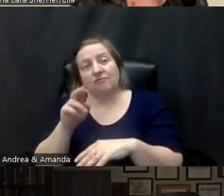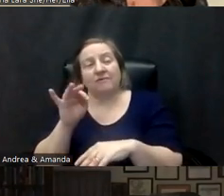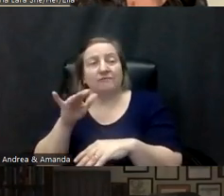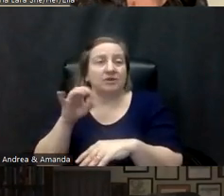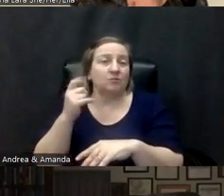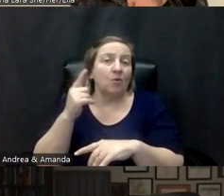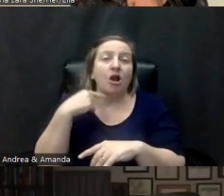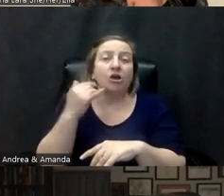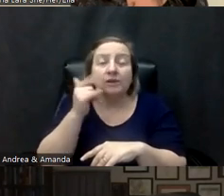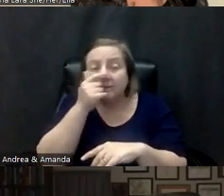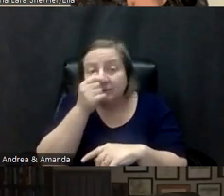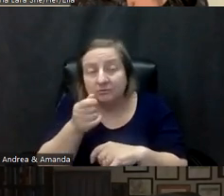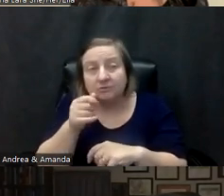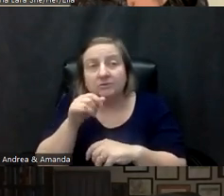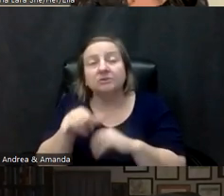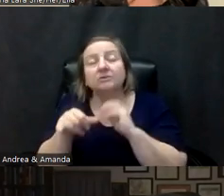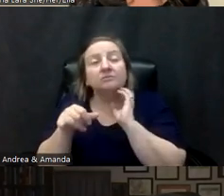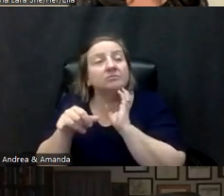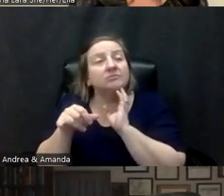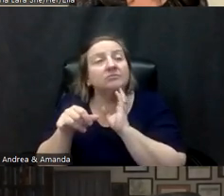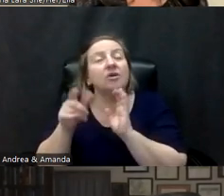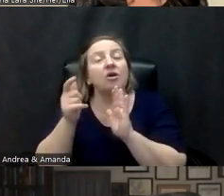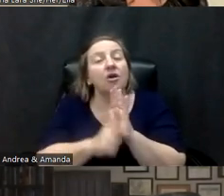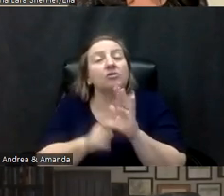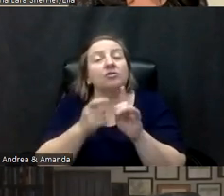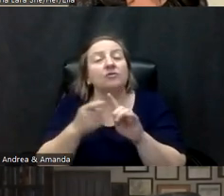know, interesting. It's an article